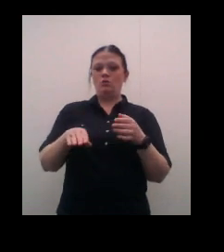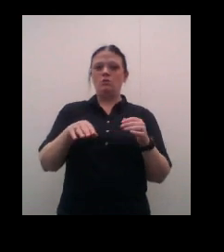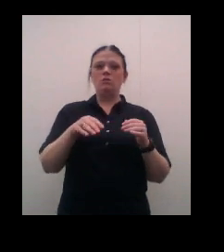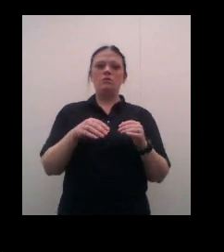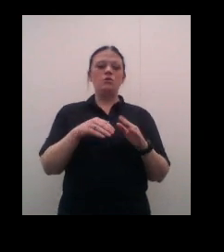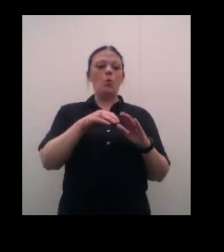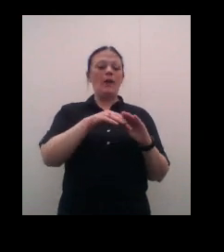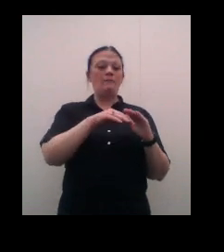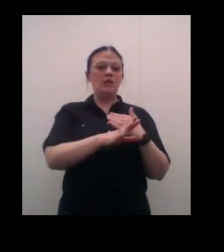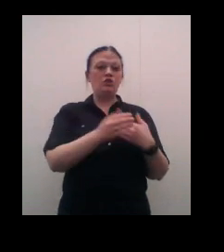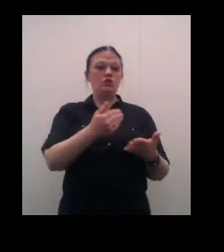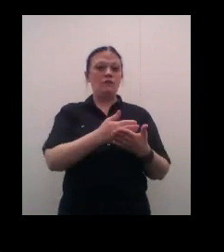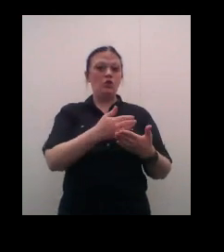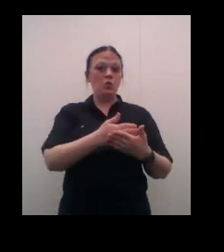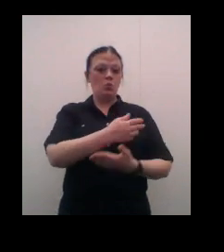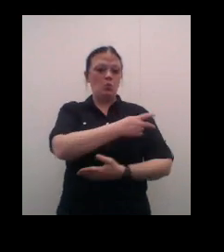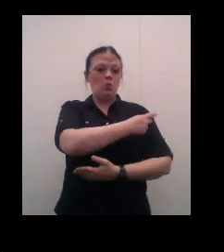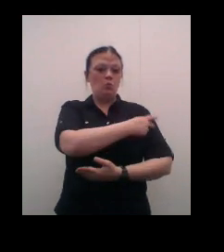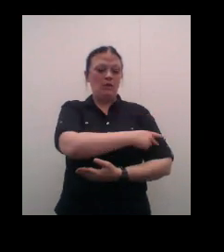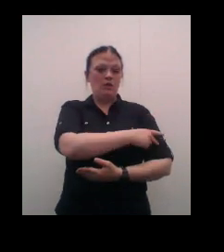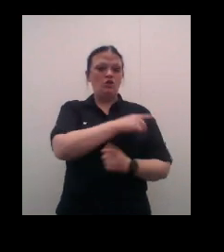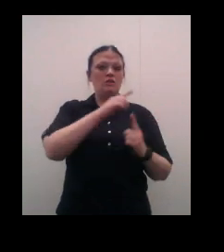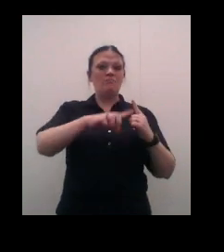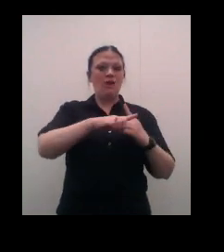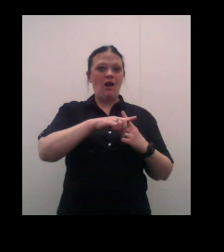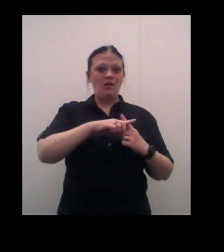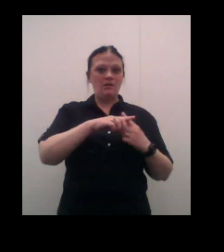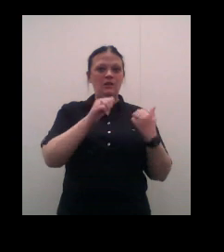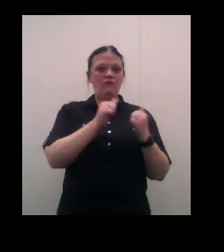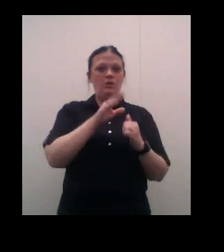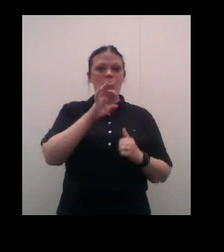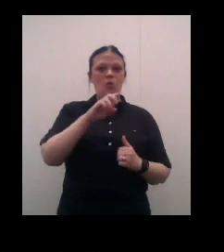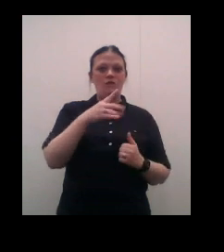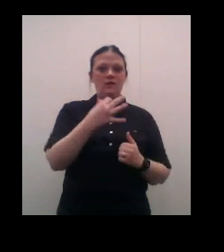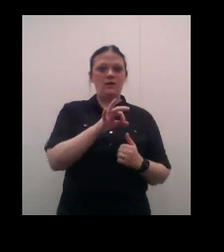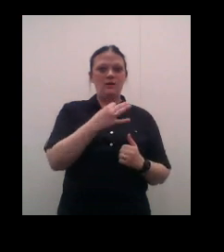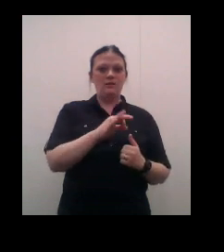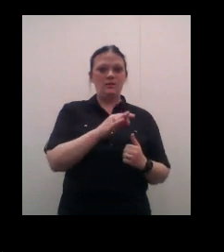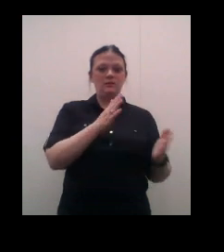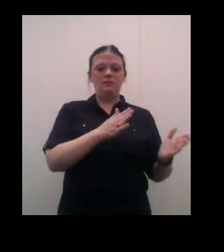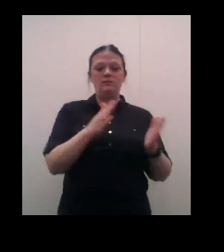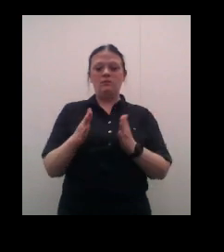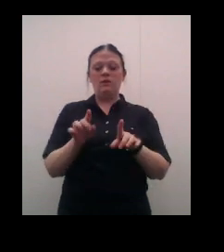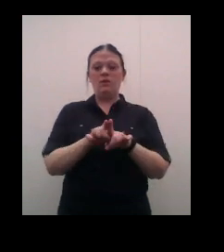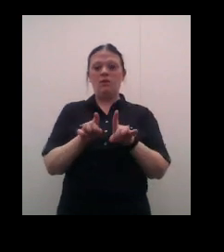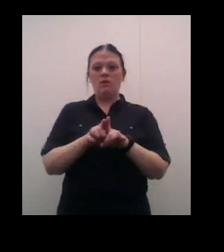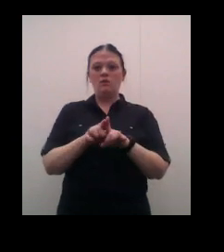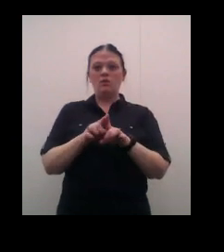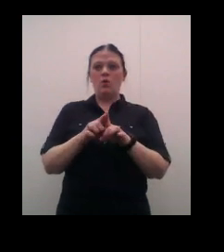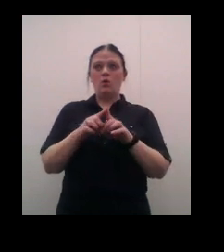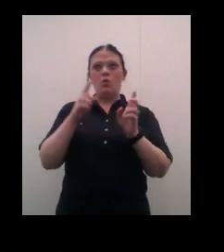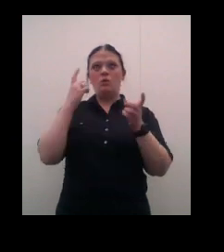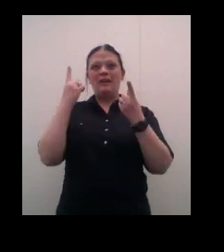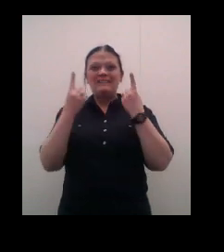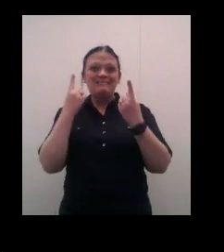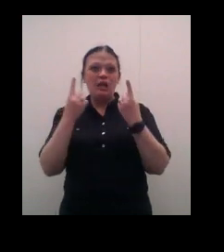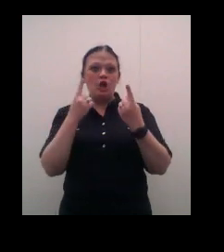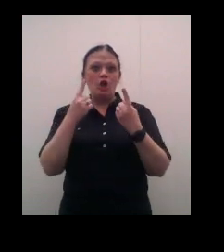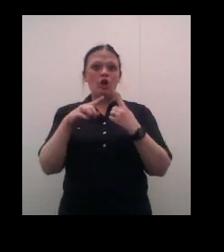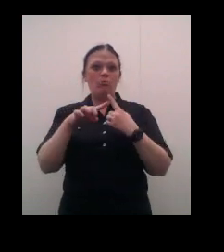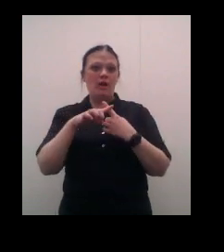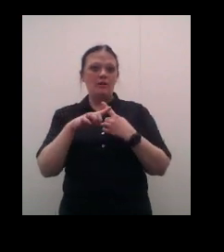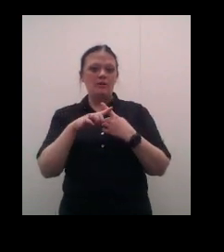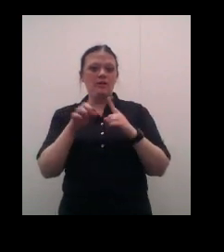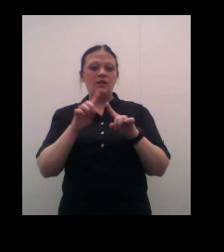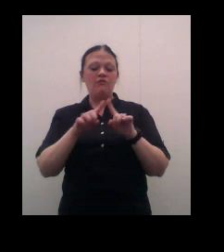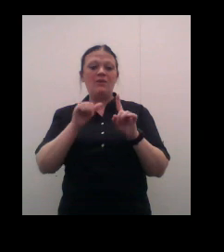new patients that were known as COVID-19 positive, as well as those that were considered COVID-19 positive but weren't certain until